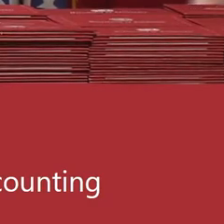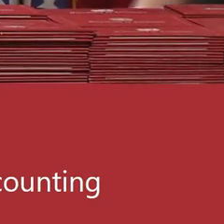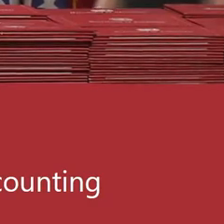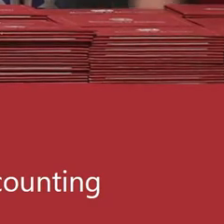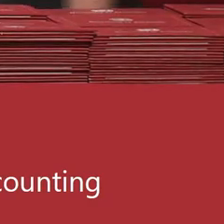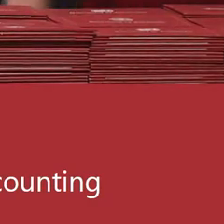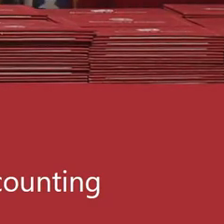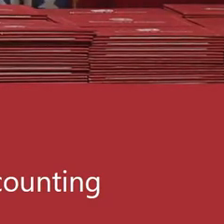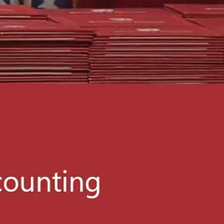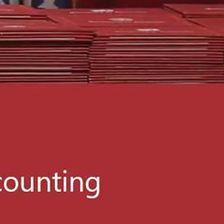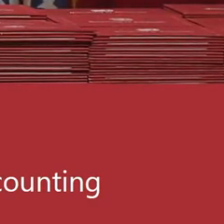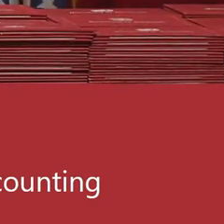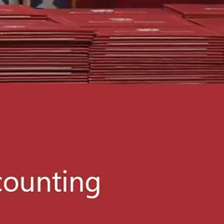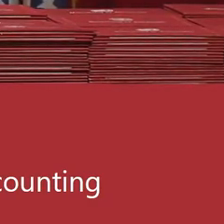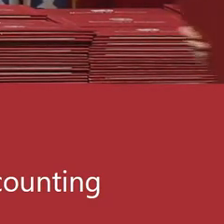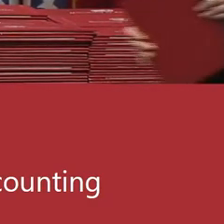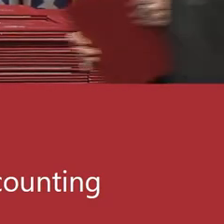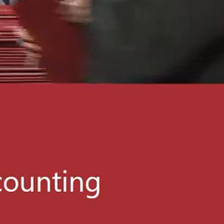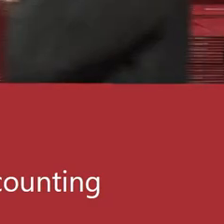Olivia Madden.